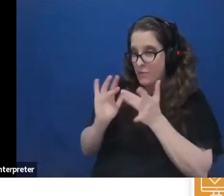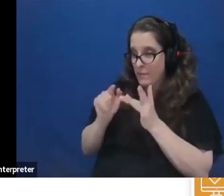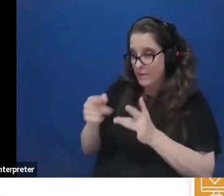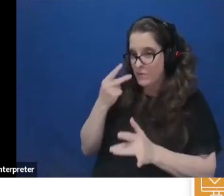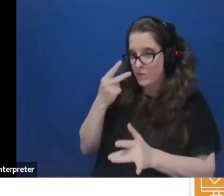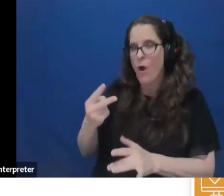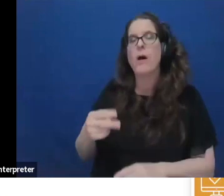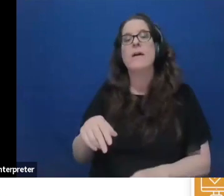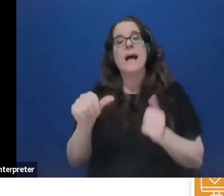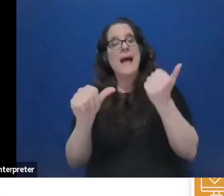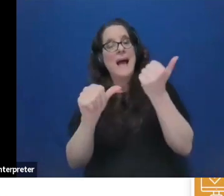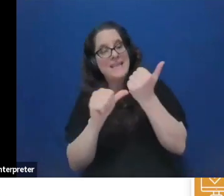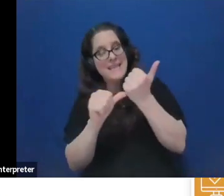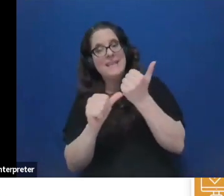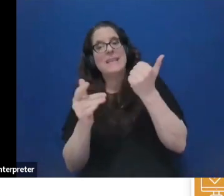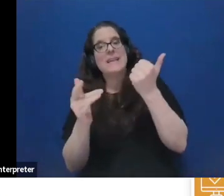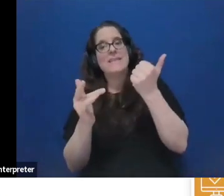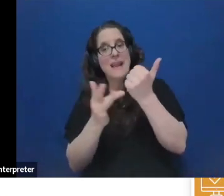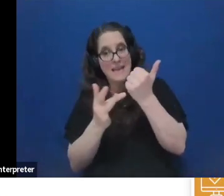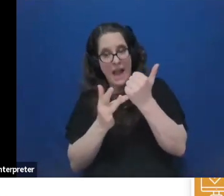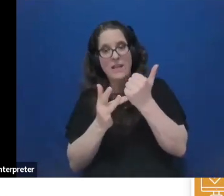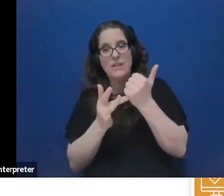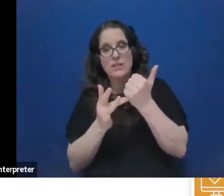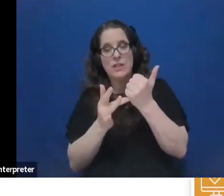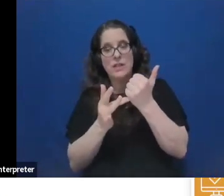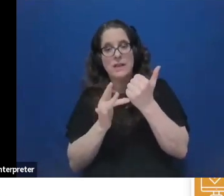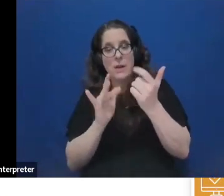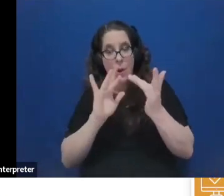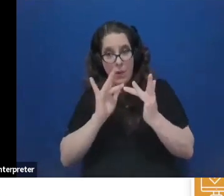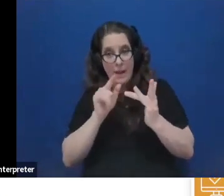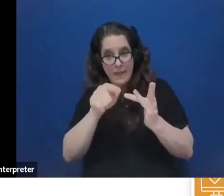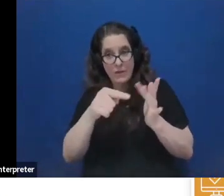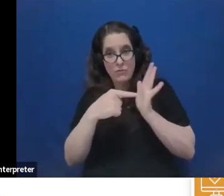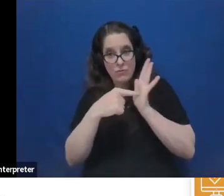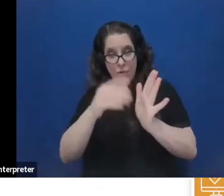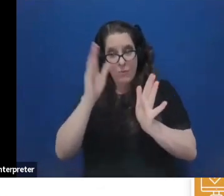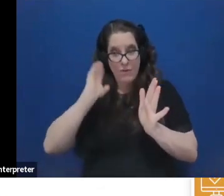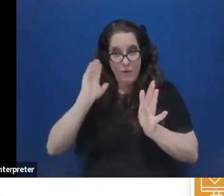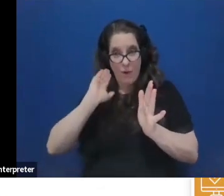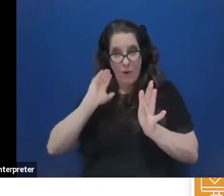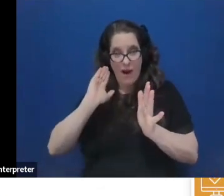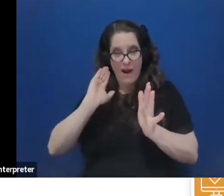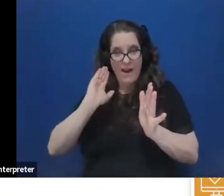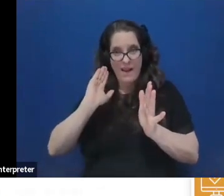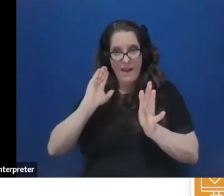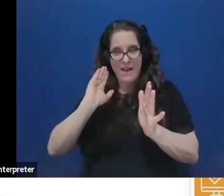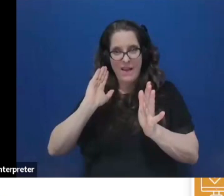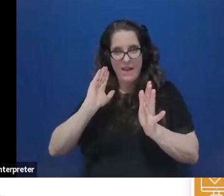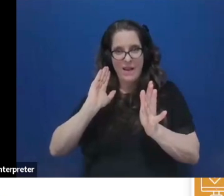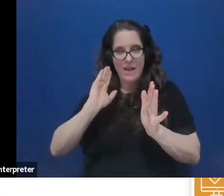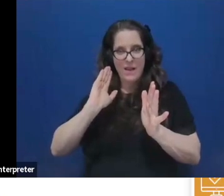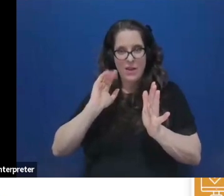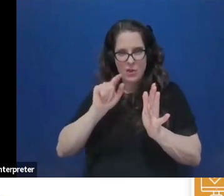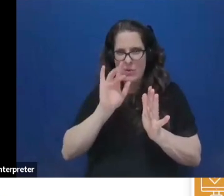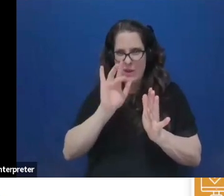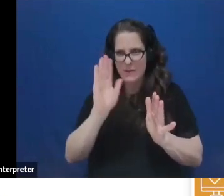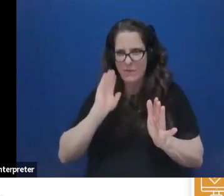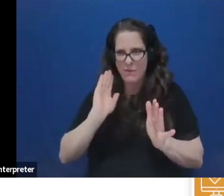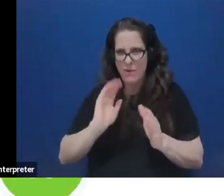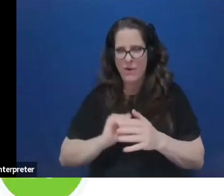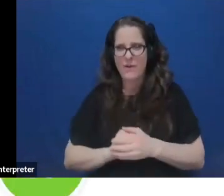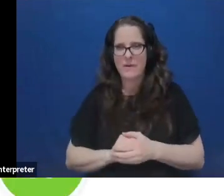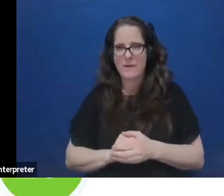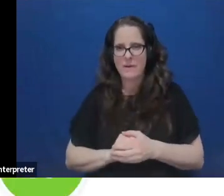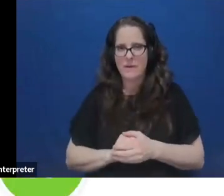assistive technology site itself, the one that you showed earlier in the presentation, you Yes. actually clicked on it.